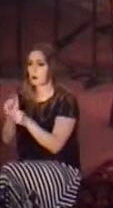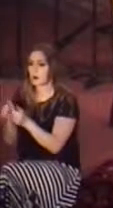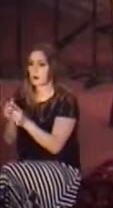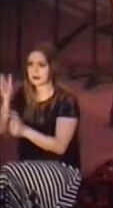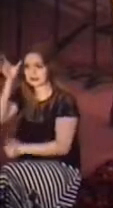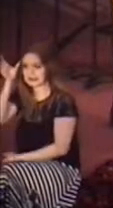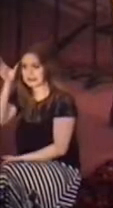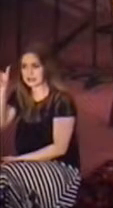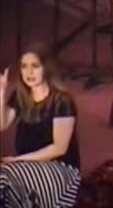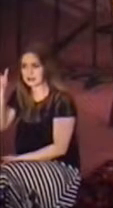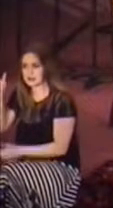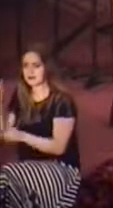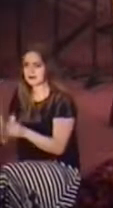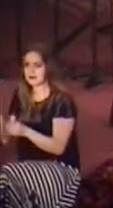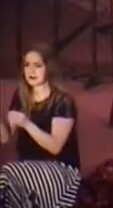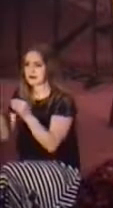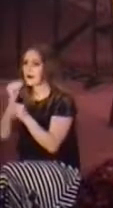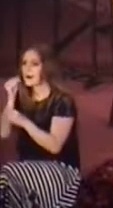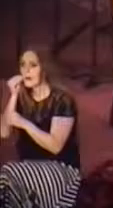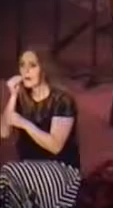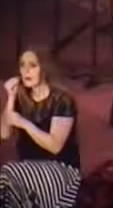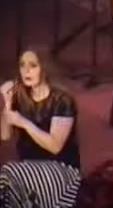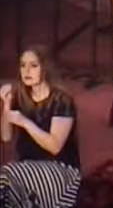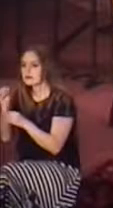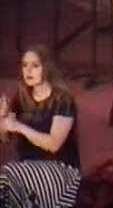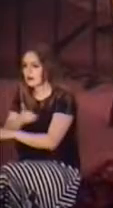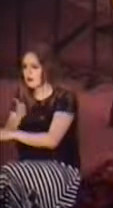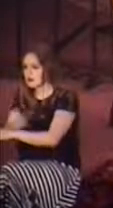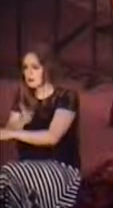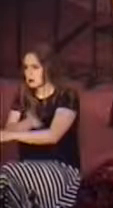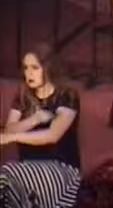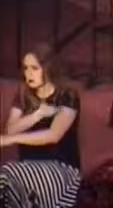doing home improvement. And